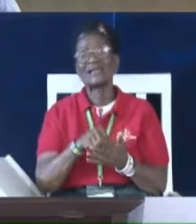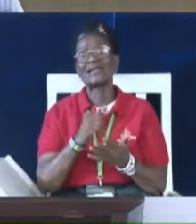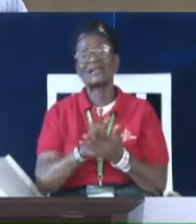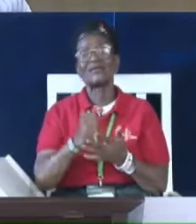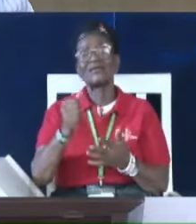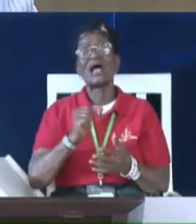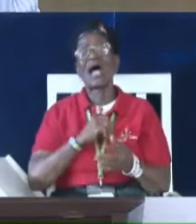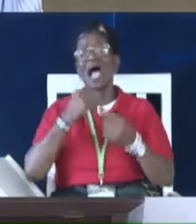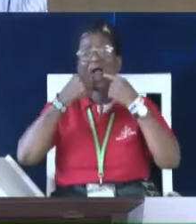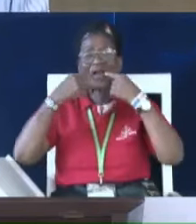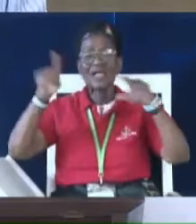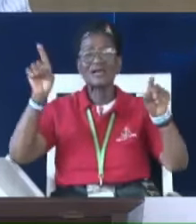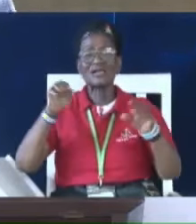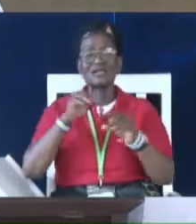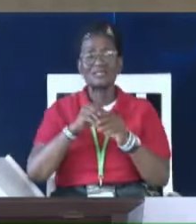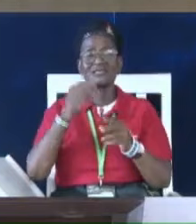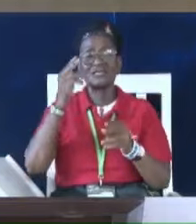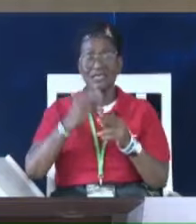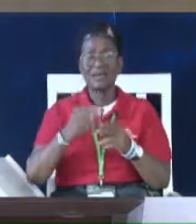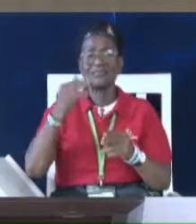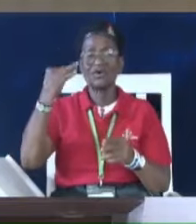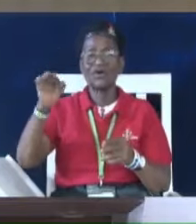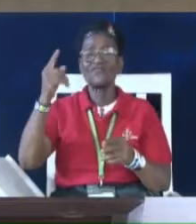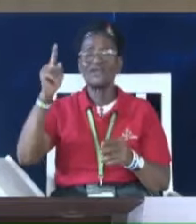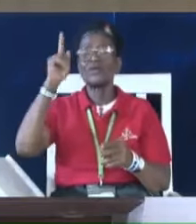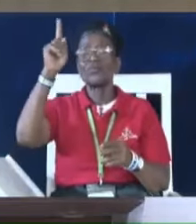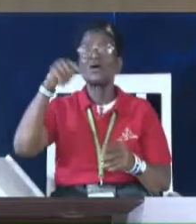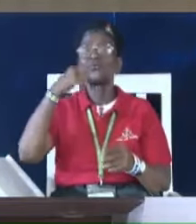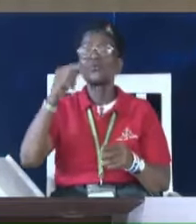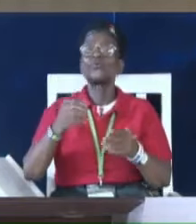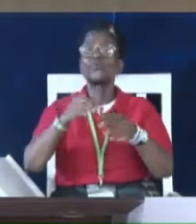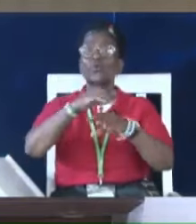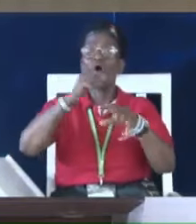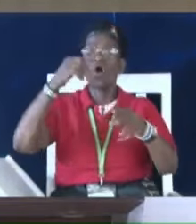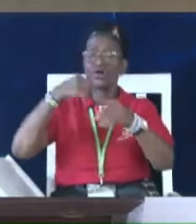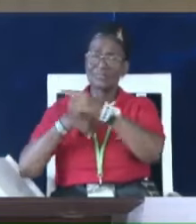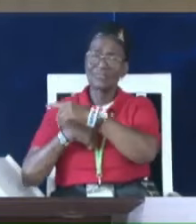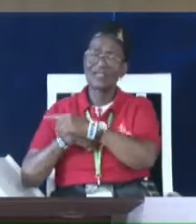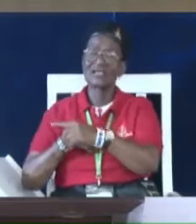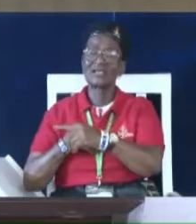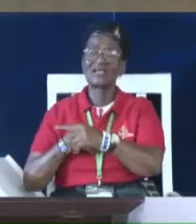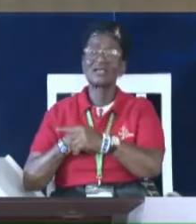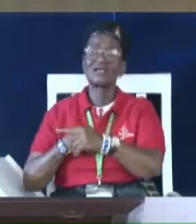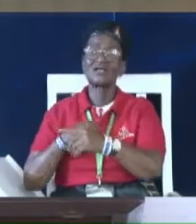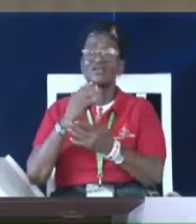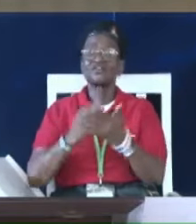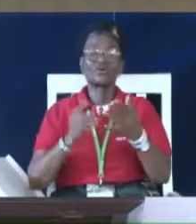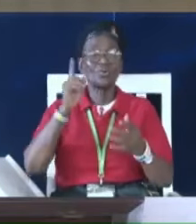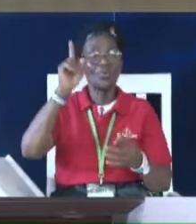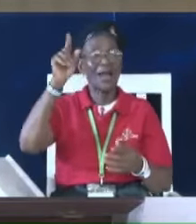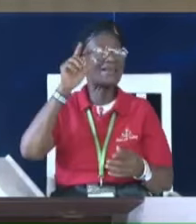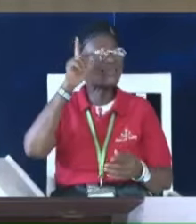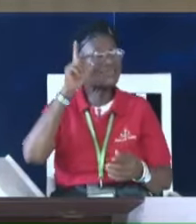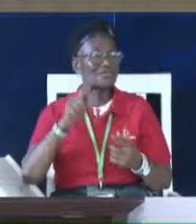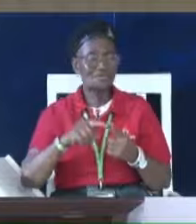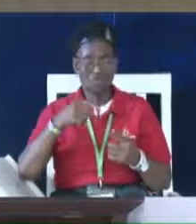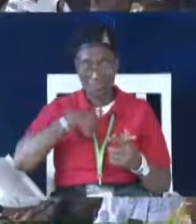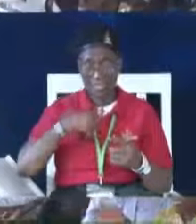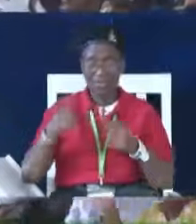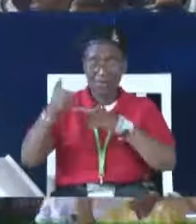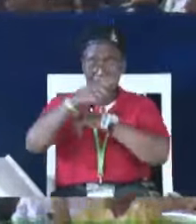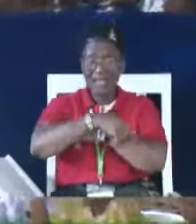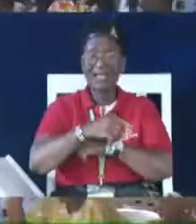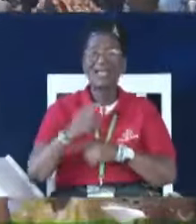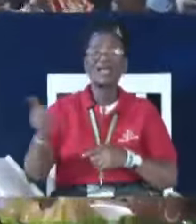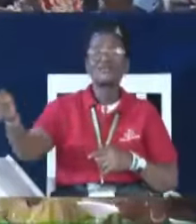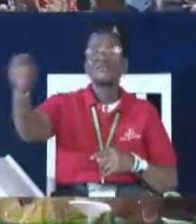I decree in the name of the one who called me, if someone listening to me today, you will never weep again.